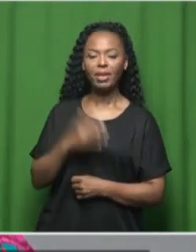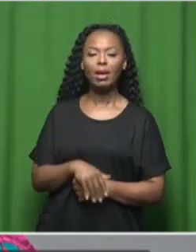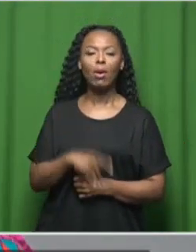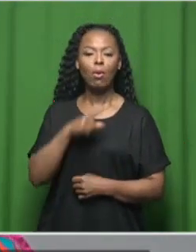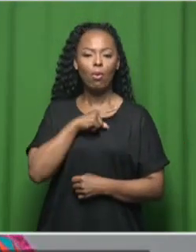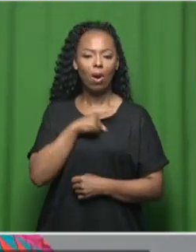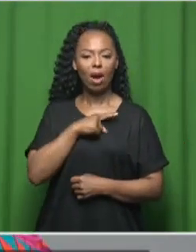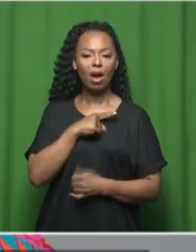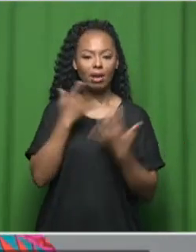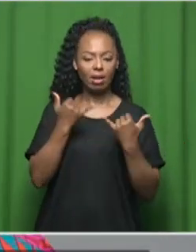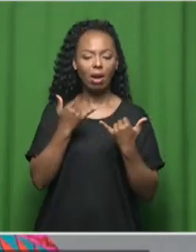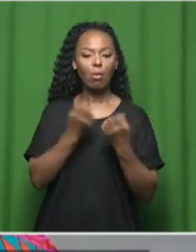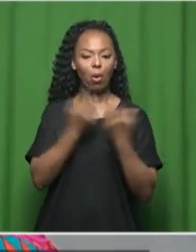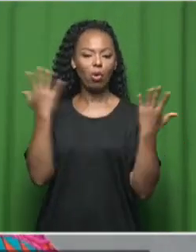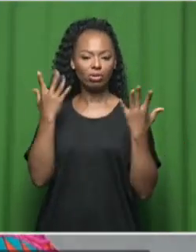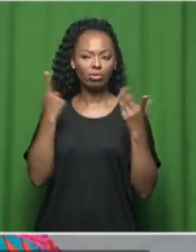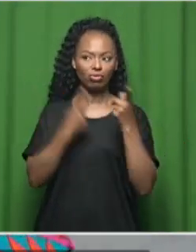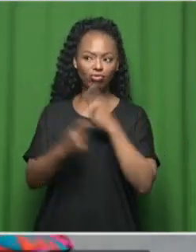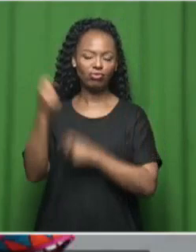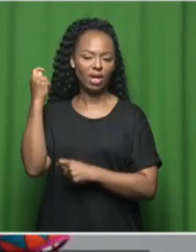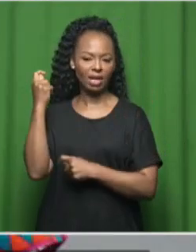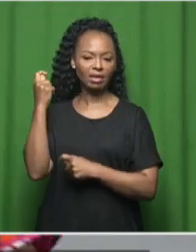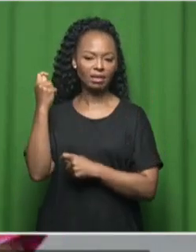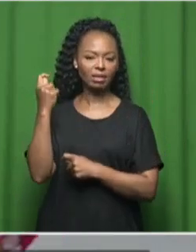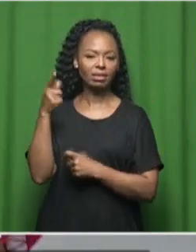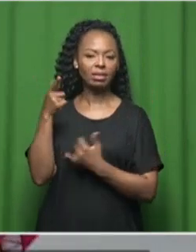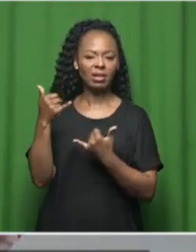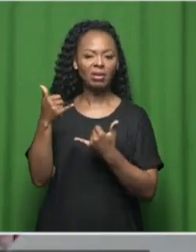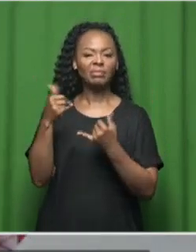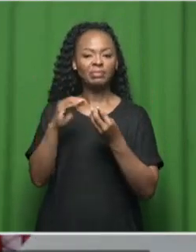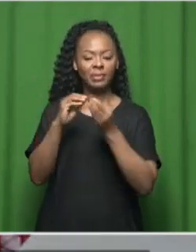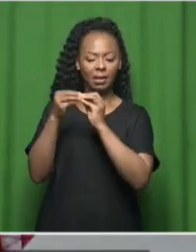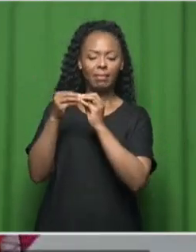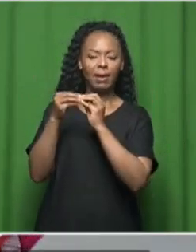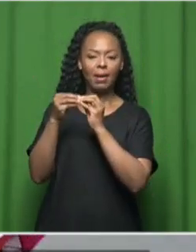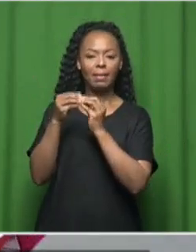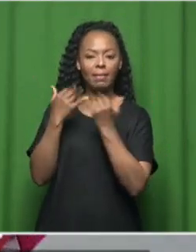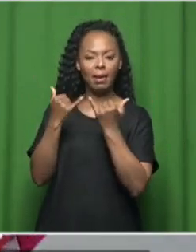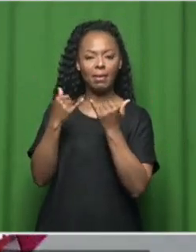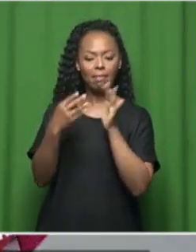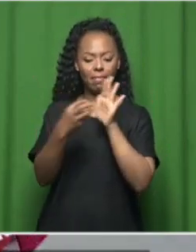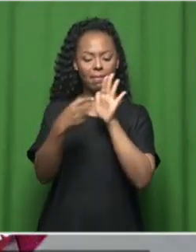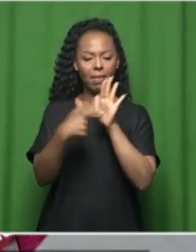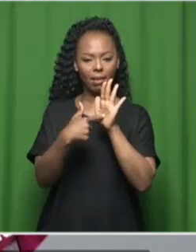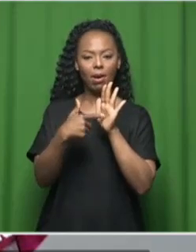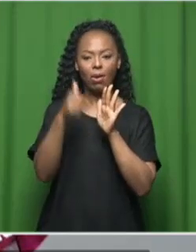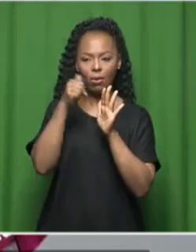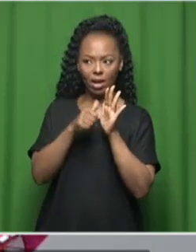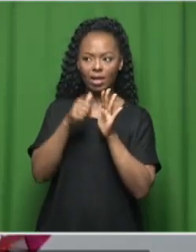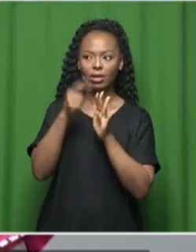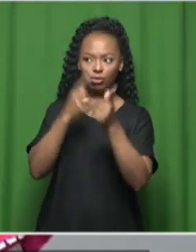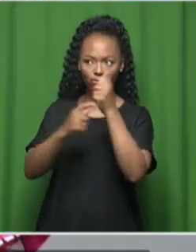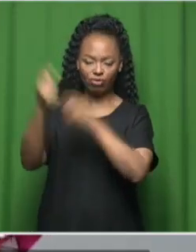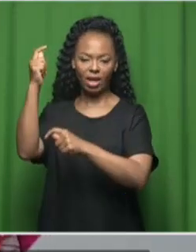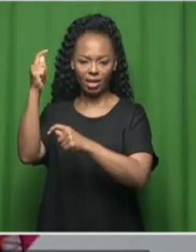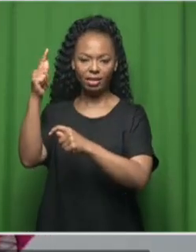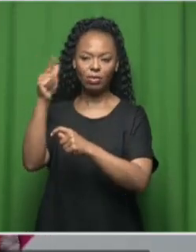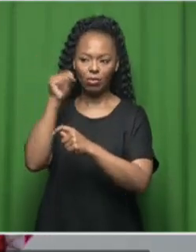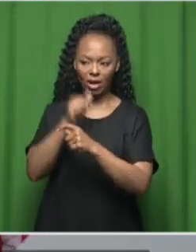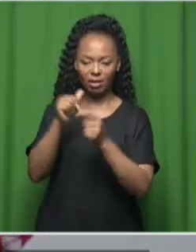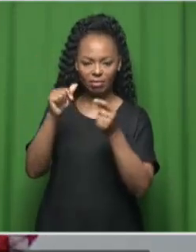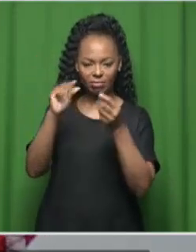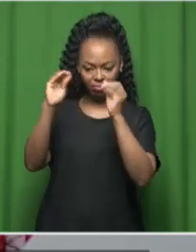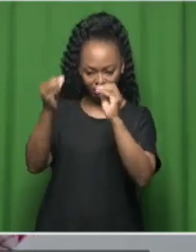been trademarked, we trademarked our brand, the message and the font when we went out to trade. So we took our papers and